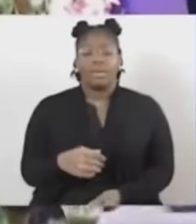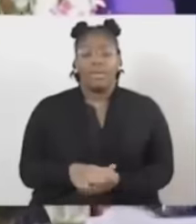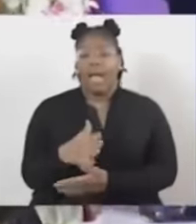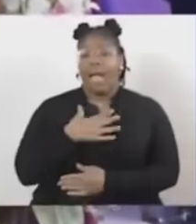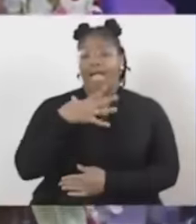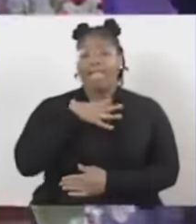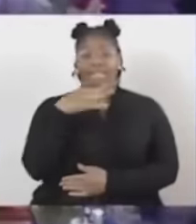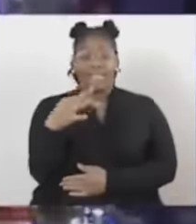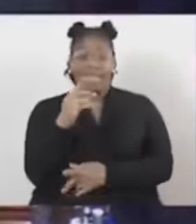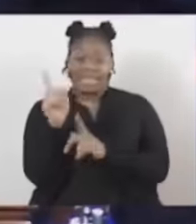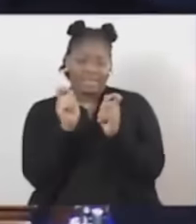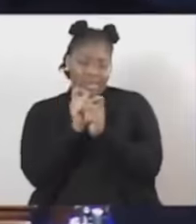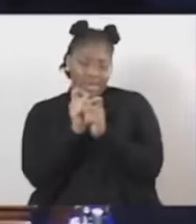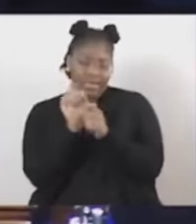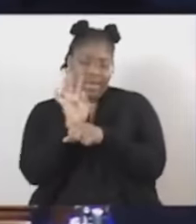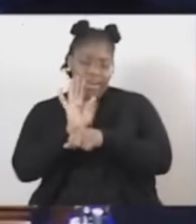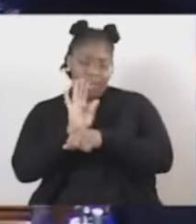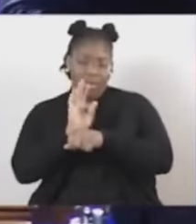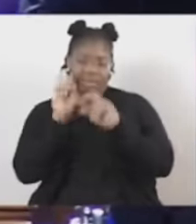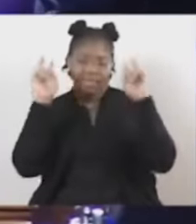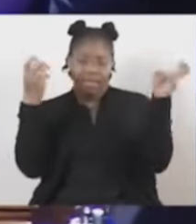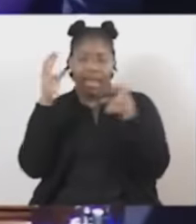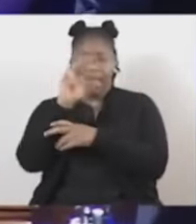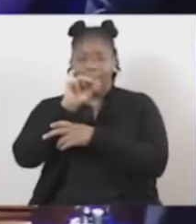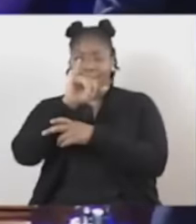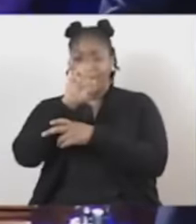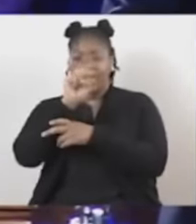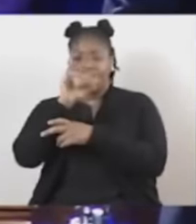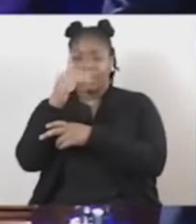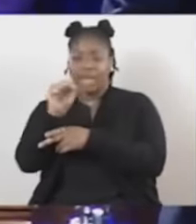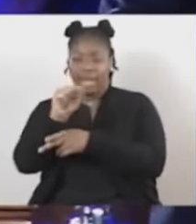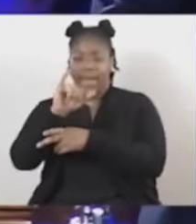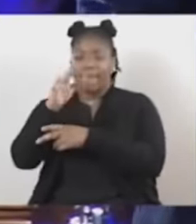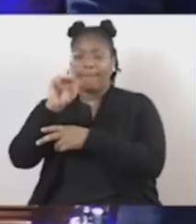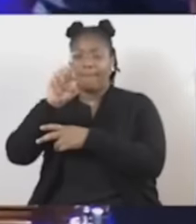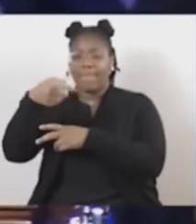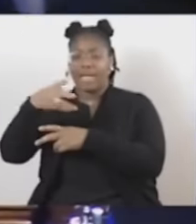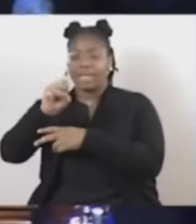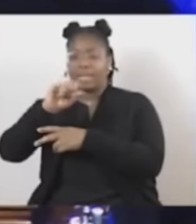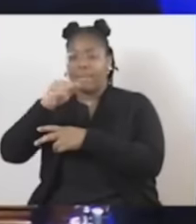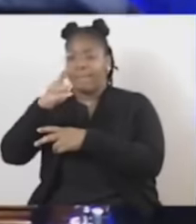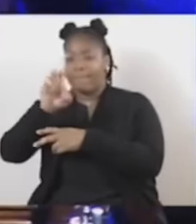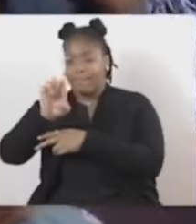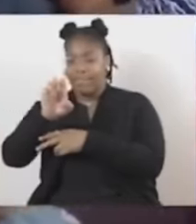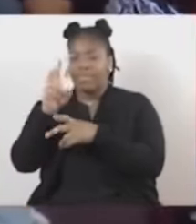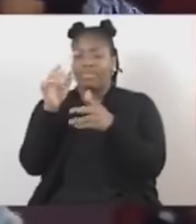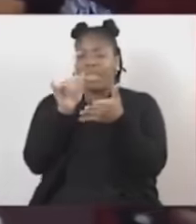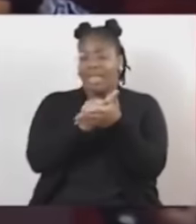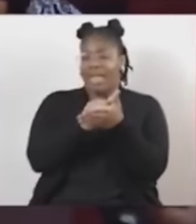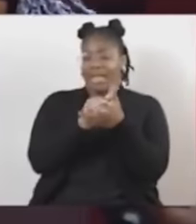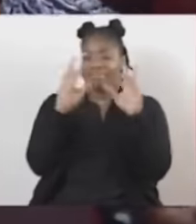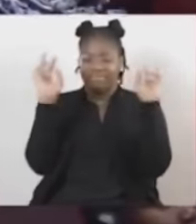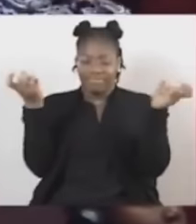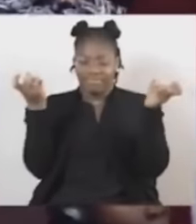like Mission Impossible, you know. You like what you like. I like what I like. I got both sides. I got to deal with her and you at the same time. Lord, help me